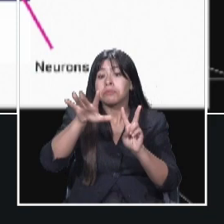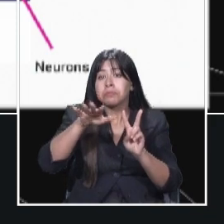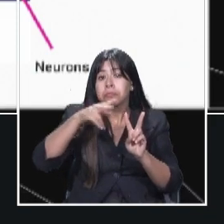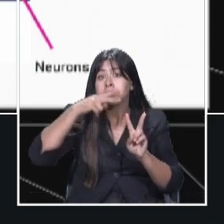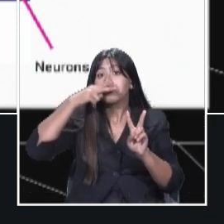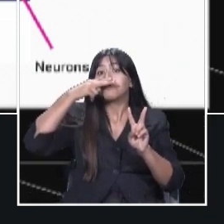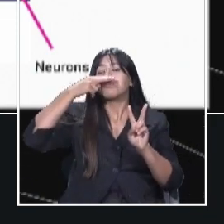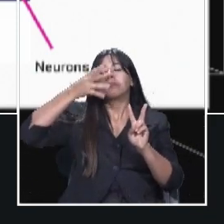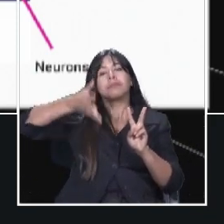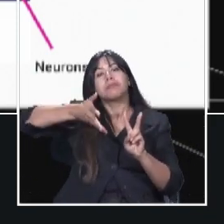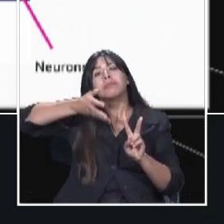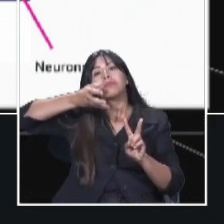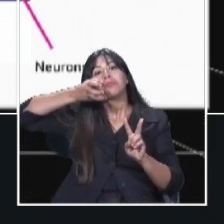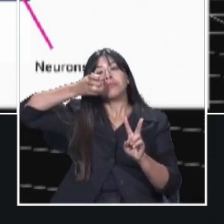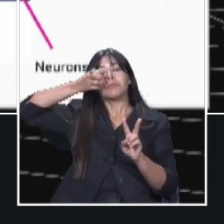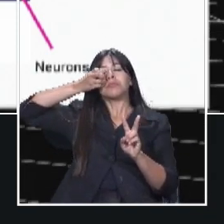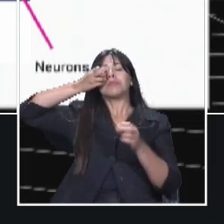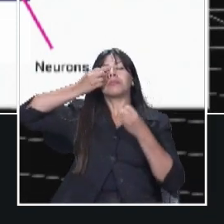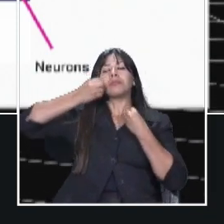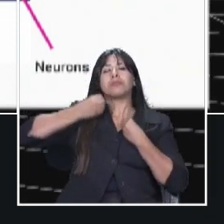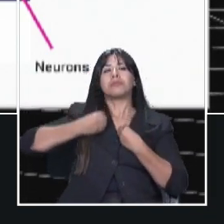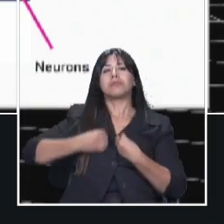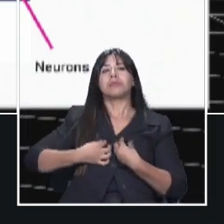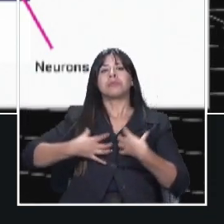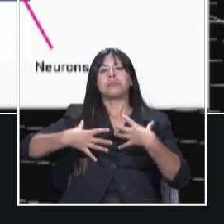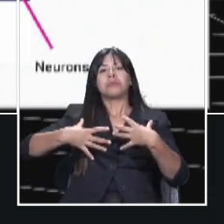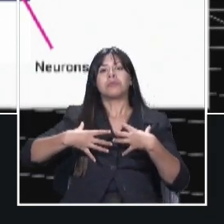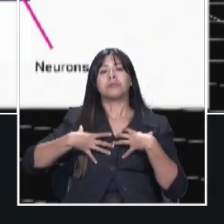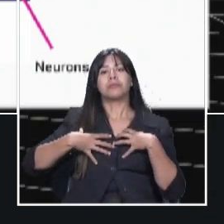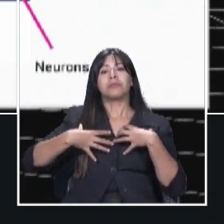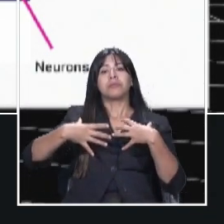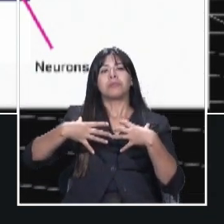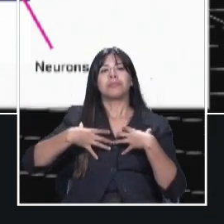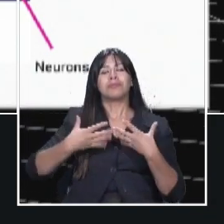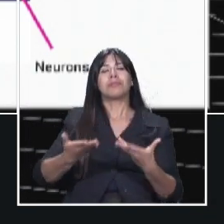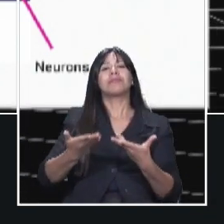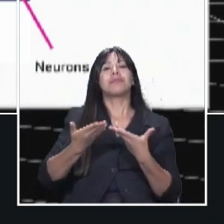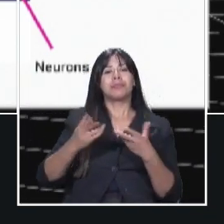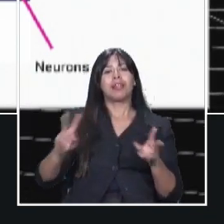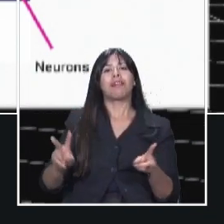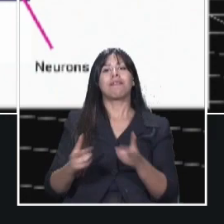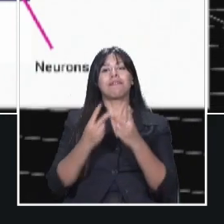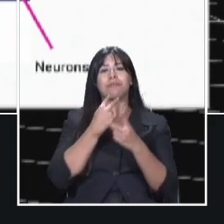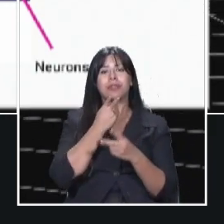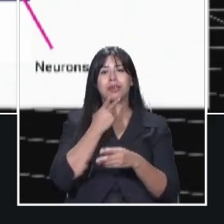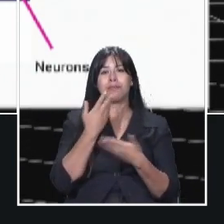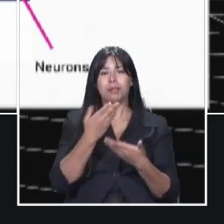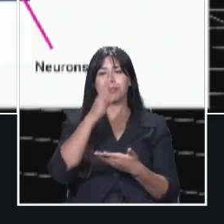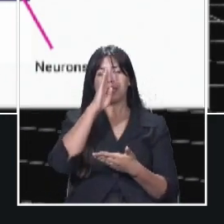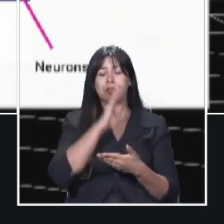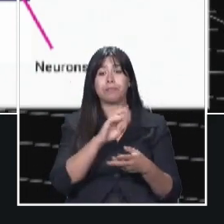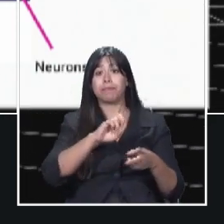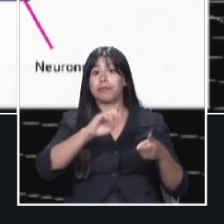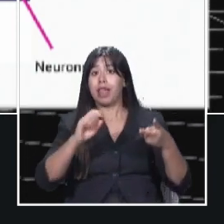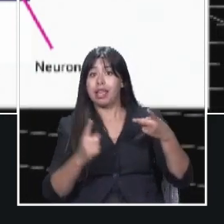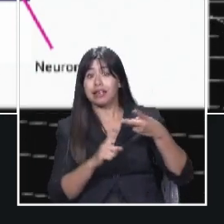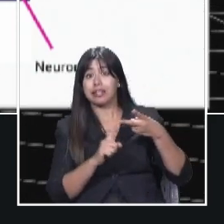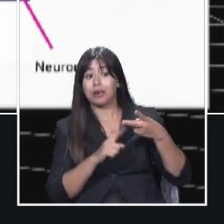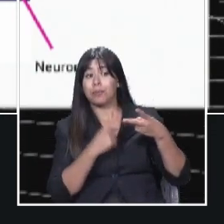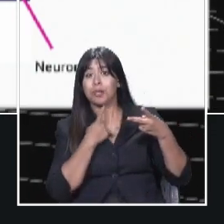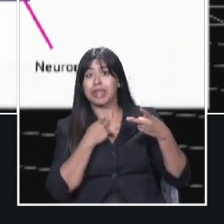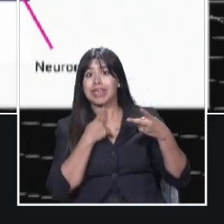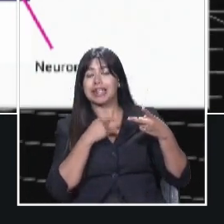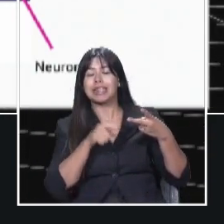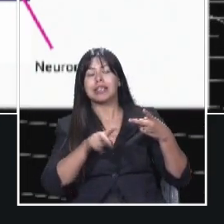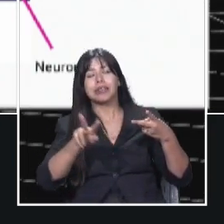And it goes to the lungs and it keeps the dog alive, yeah? The second part is what is interesting for us. The air goes on